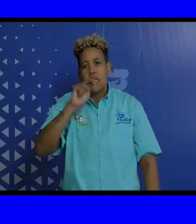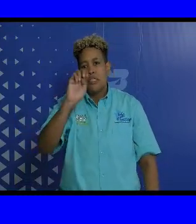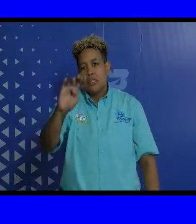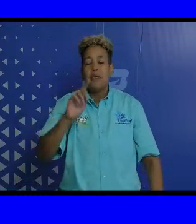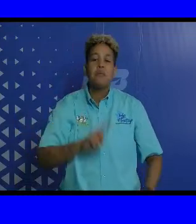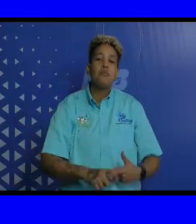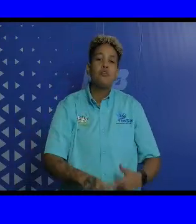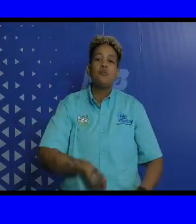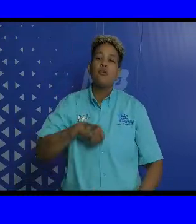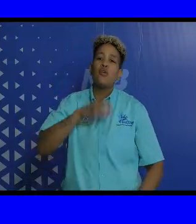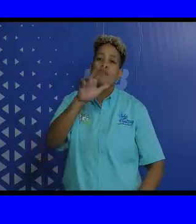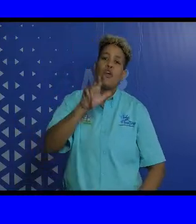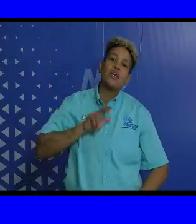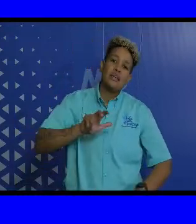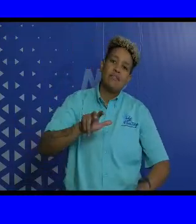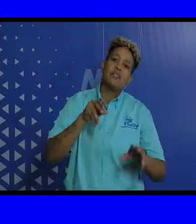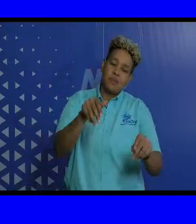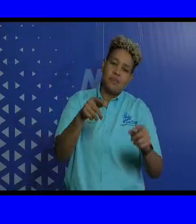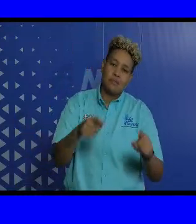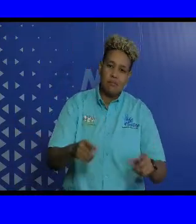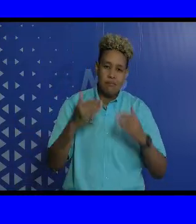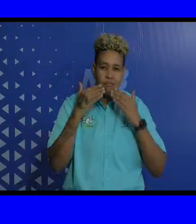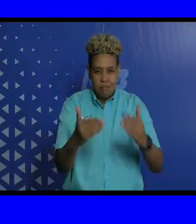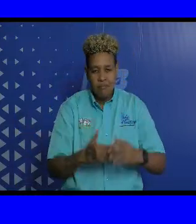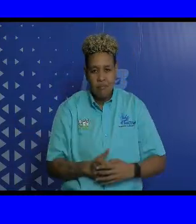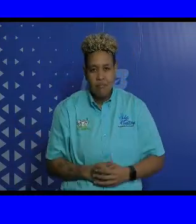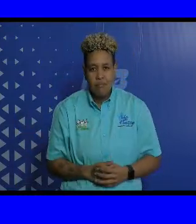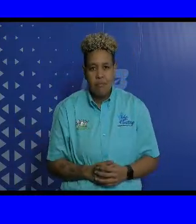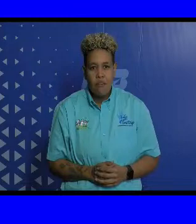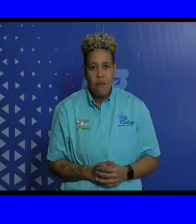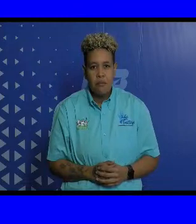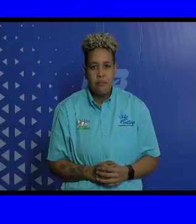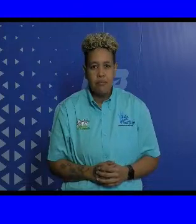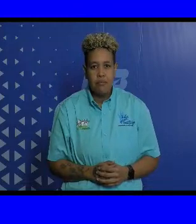and proud of your investment. Thank you.